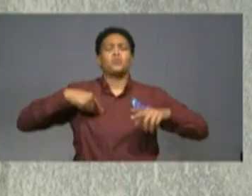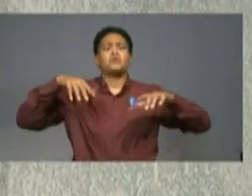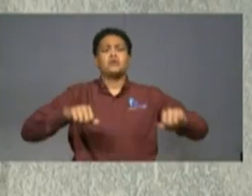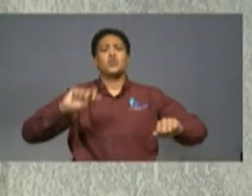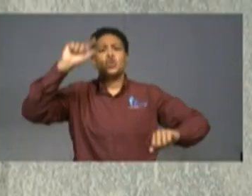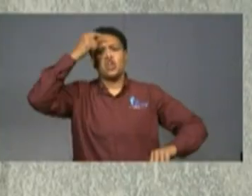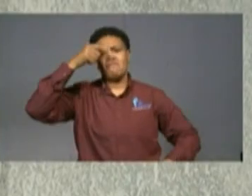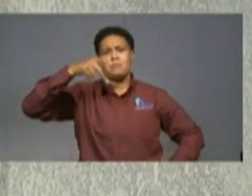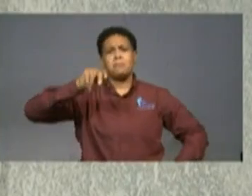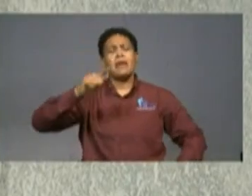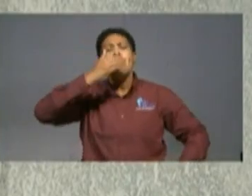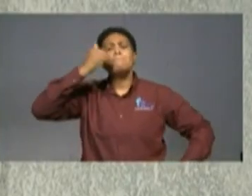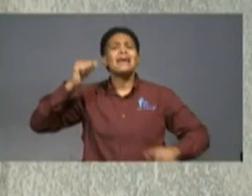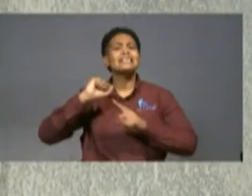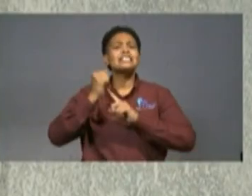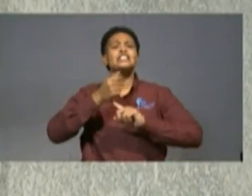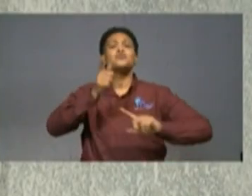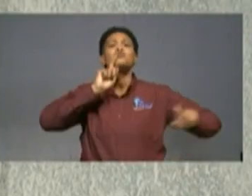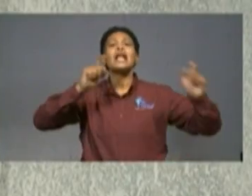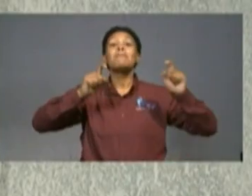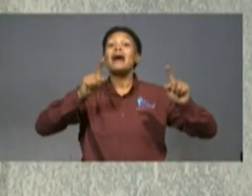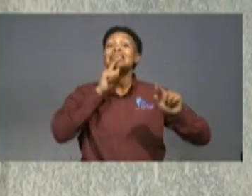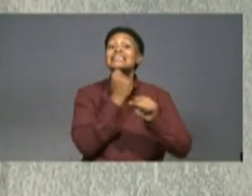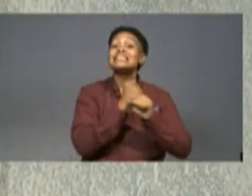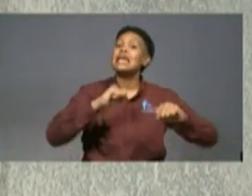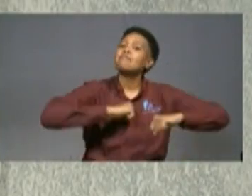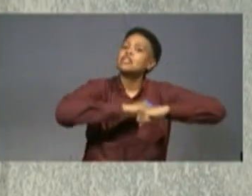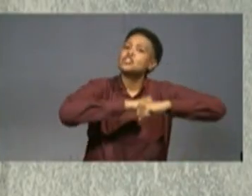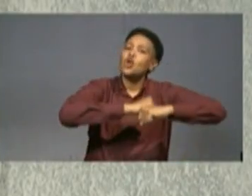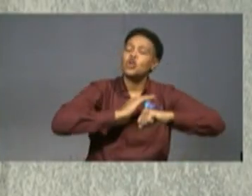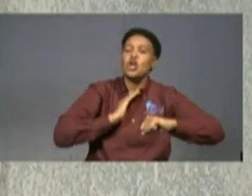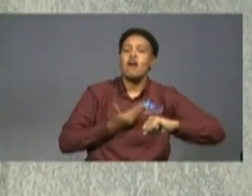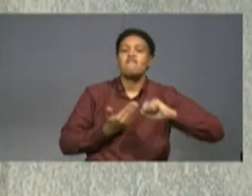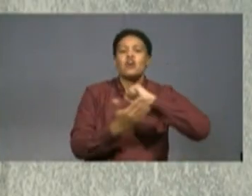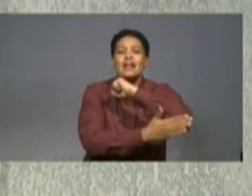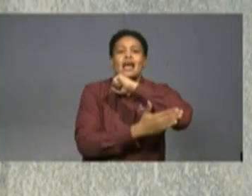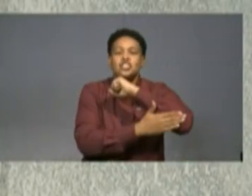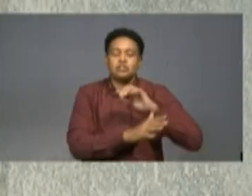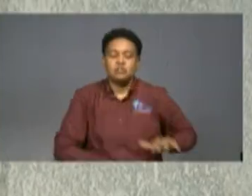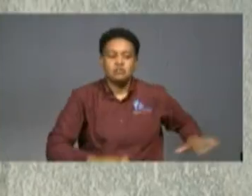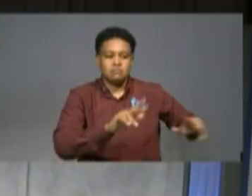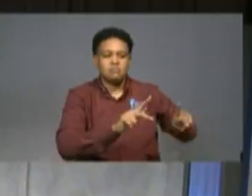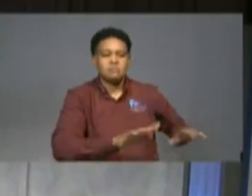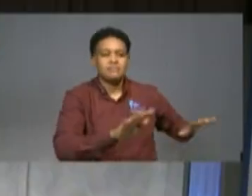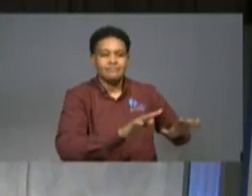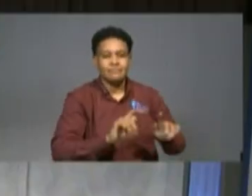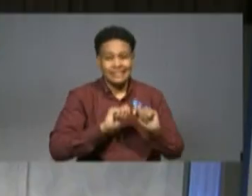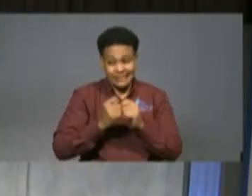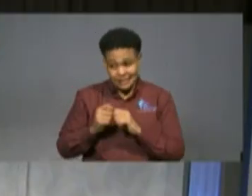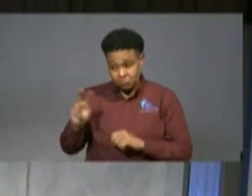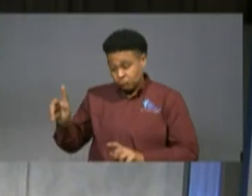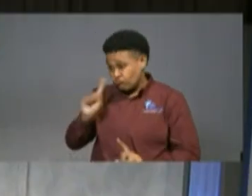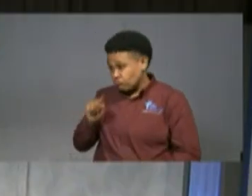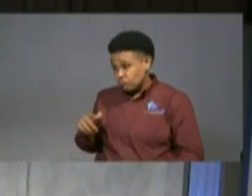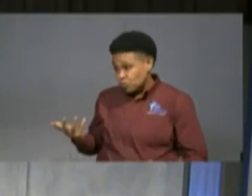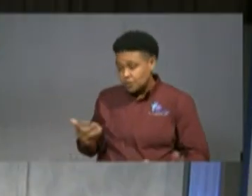a better situation dealing with the safety and security of our nationals. Team JLP, your rebuttal. PNP getting it